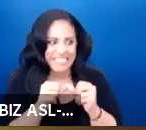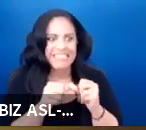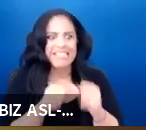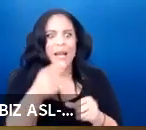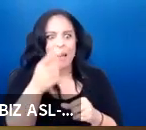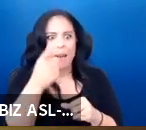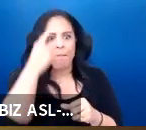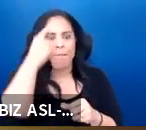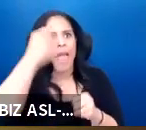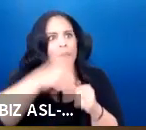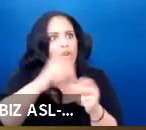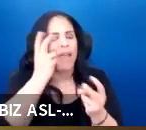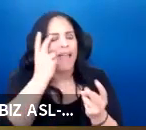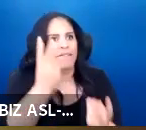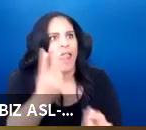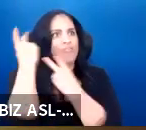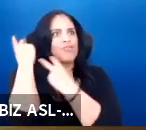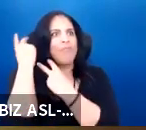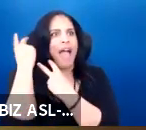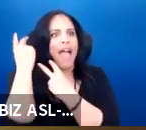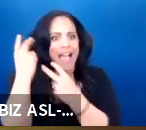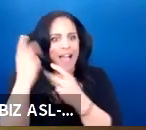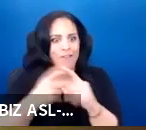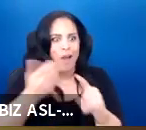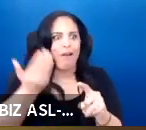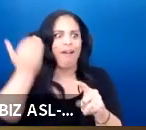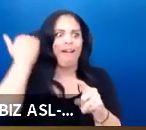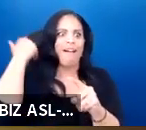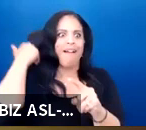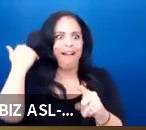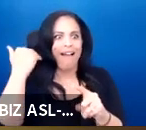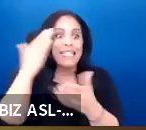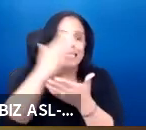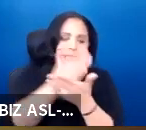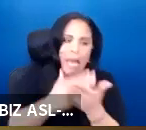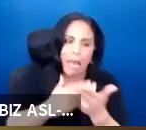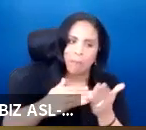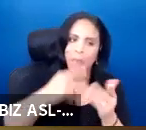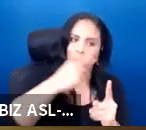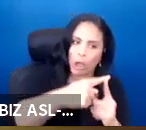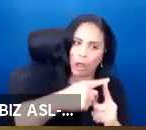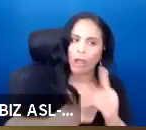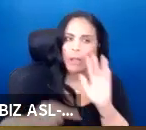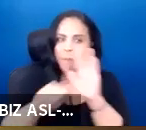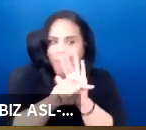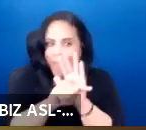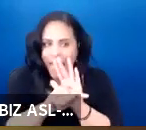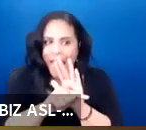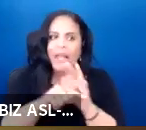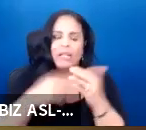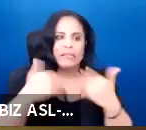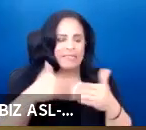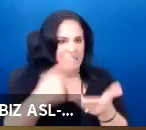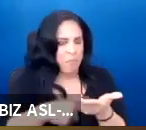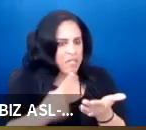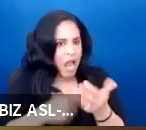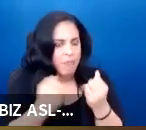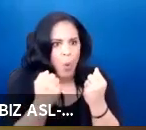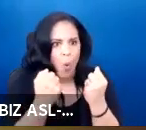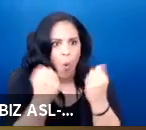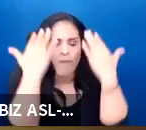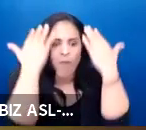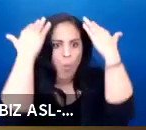from previous points in time that some are good, some are bad, and it just overwhelms you because, I mean, you're stuck